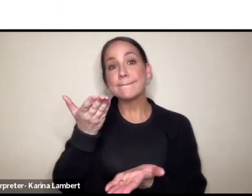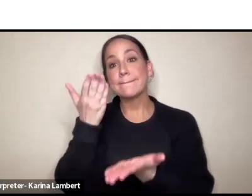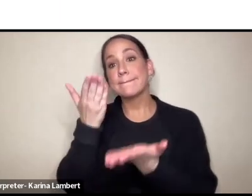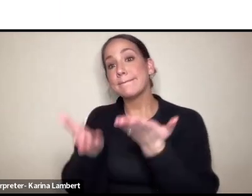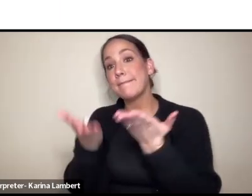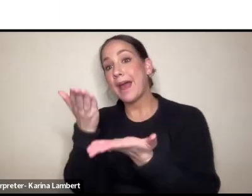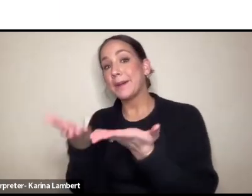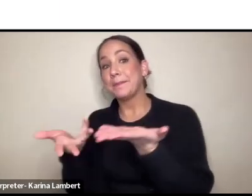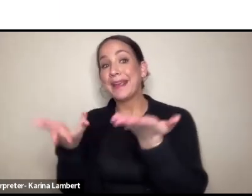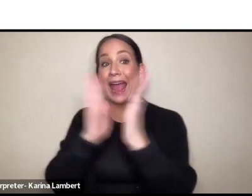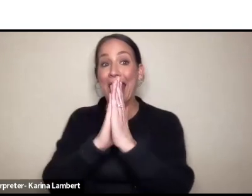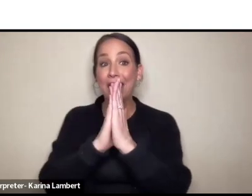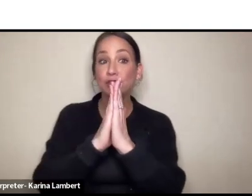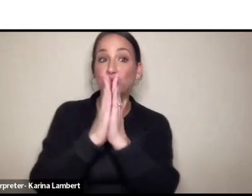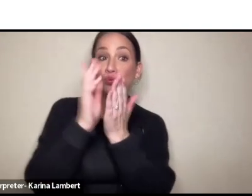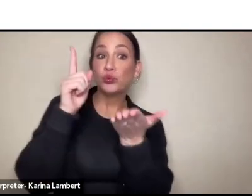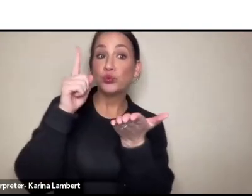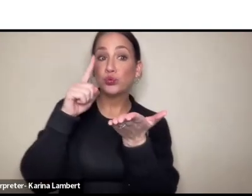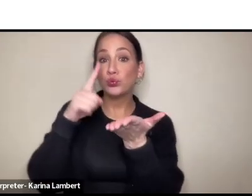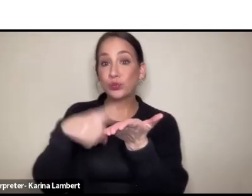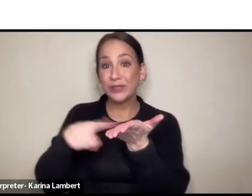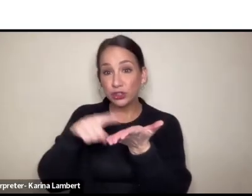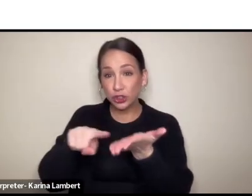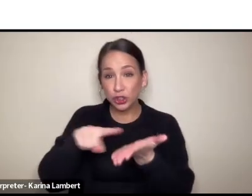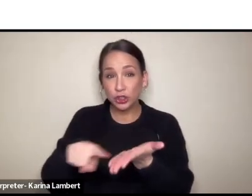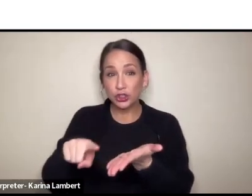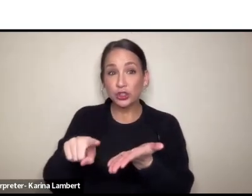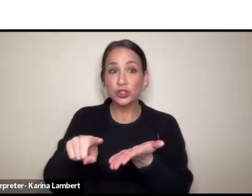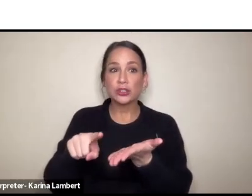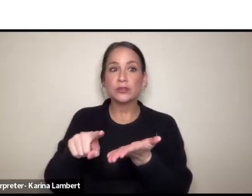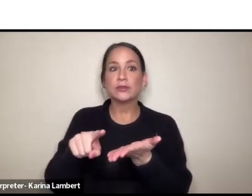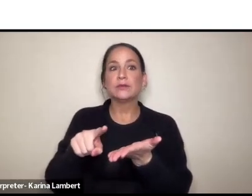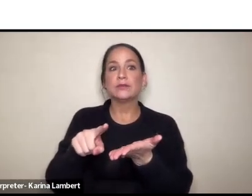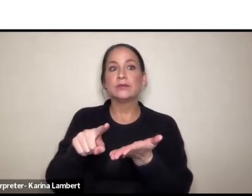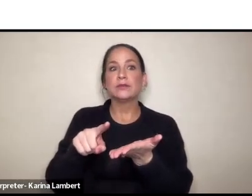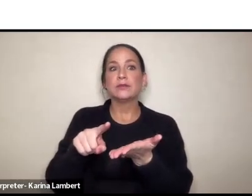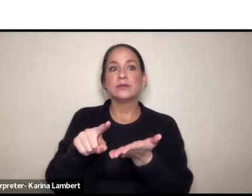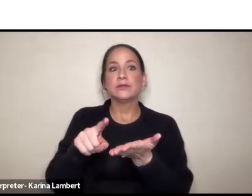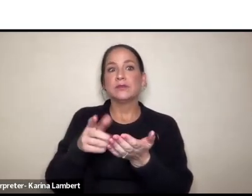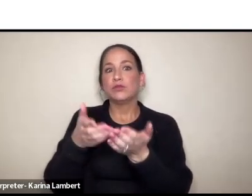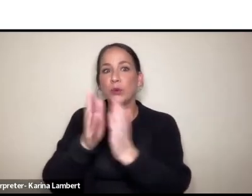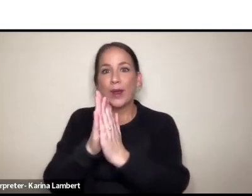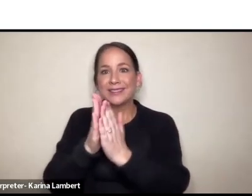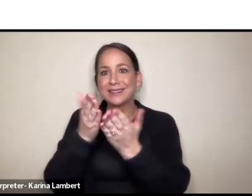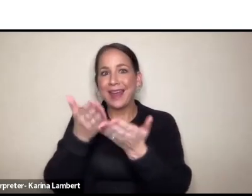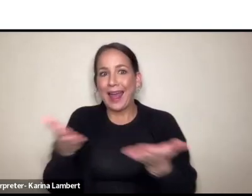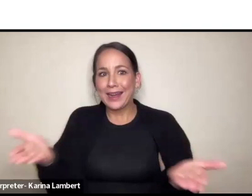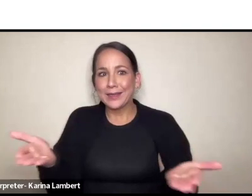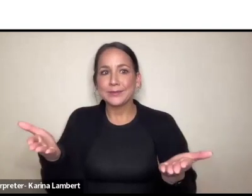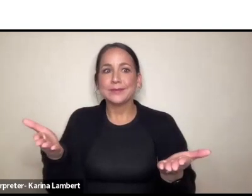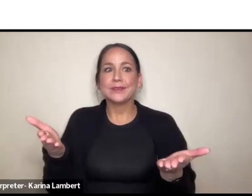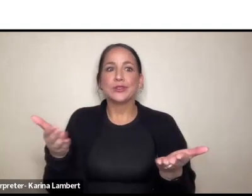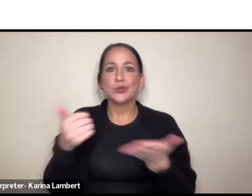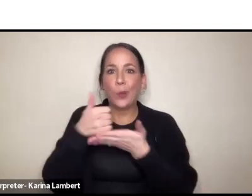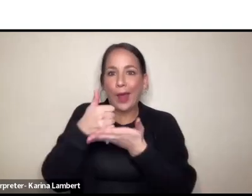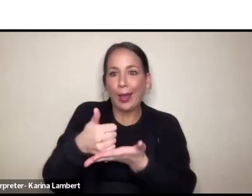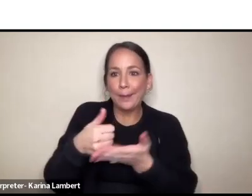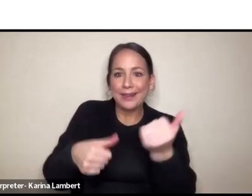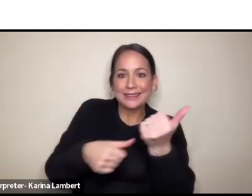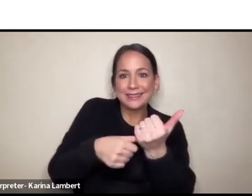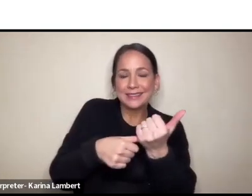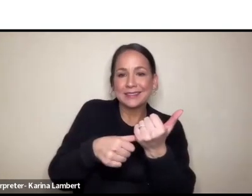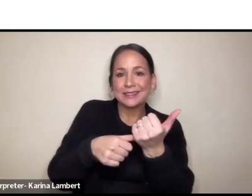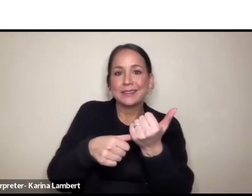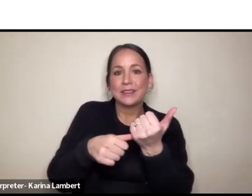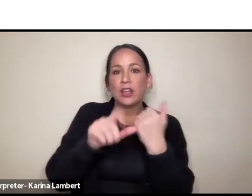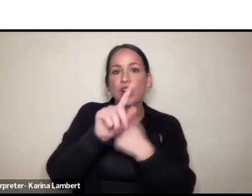asked to research requested items to help and assist with the trustee making